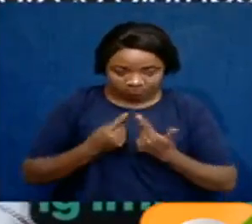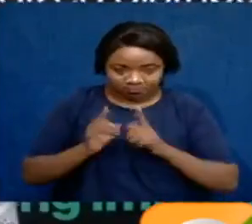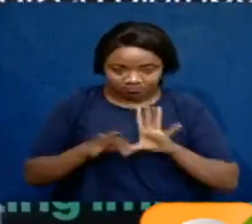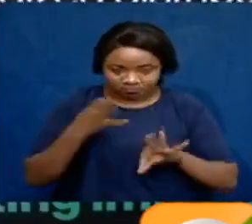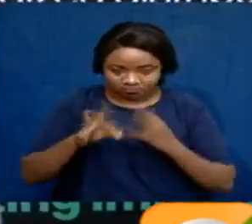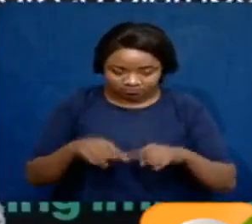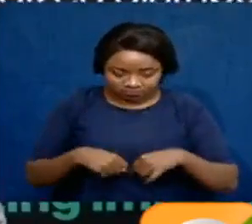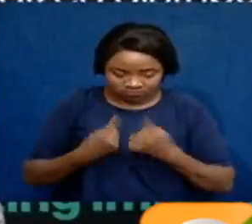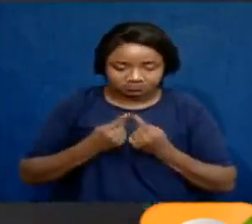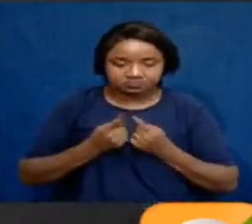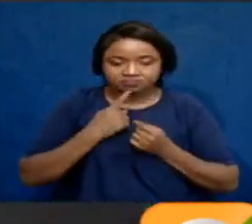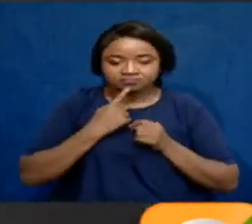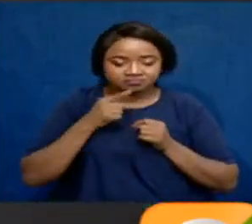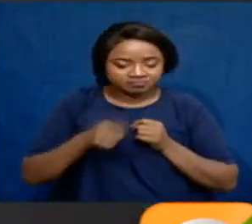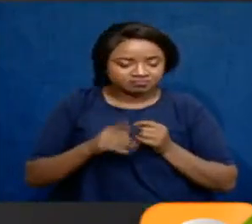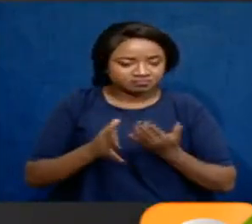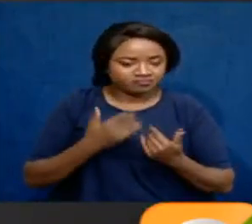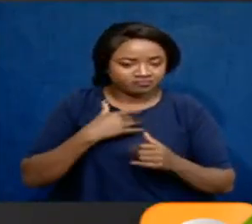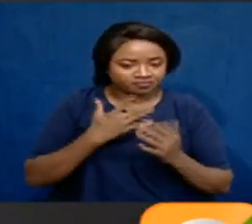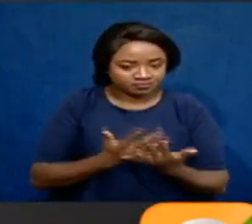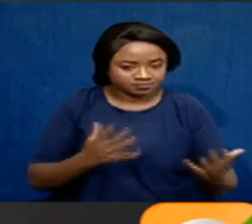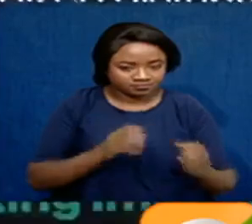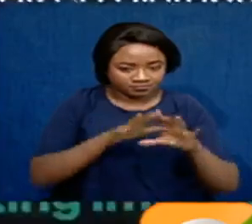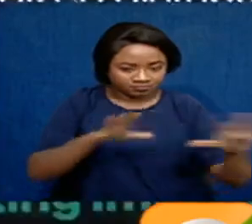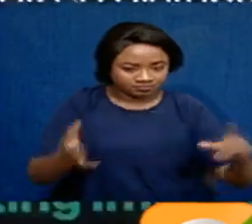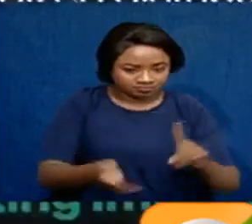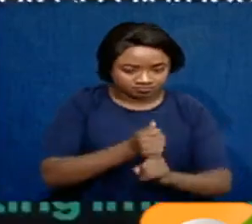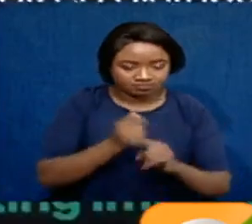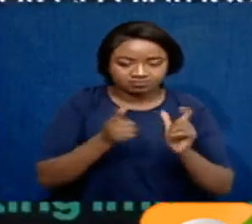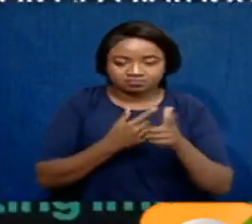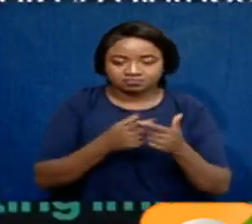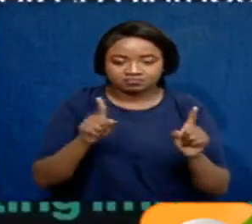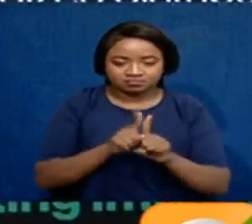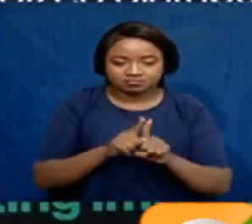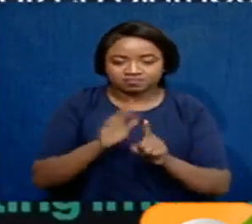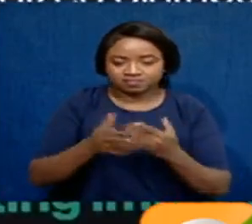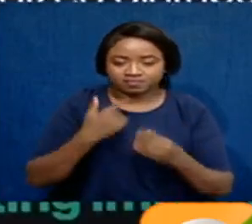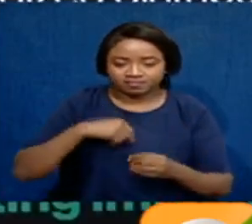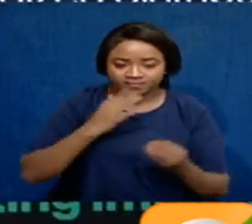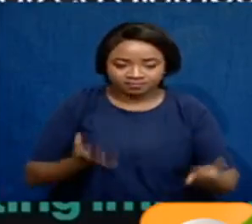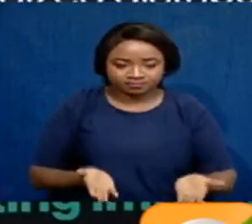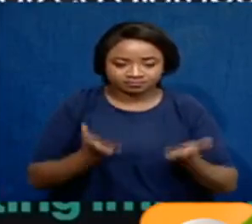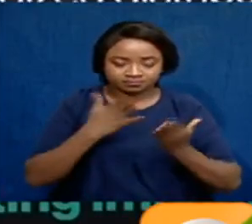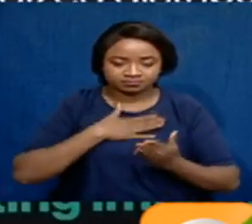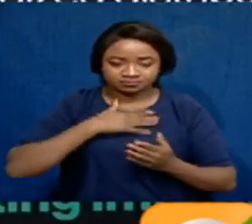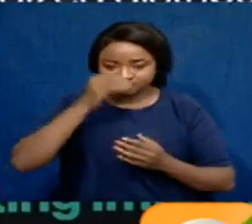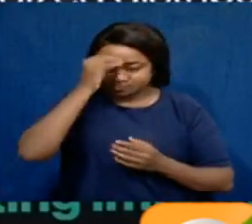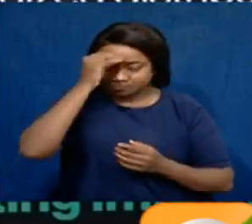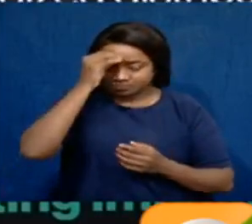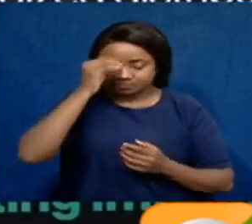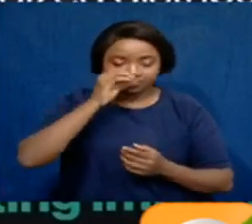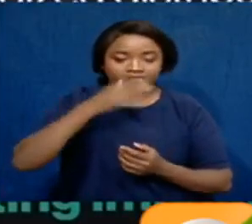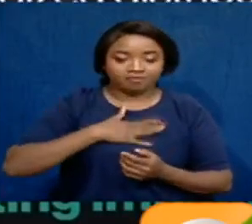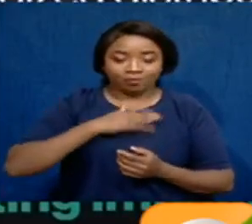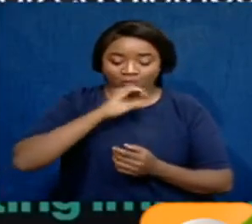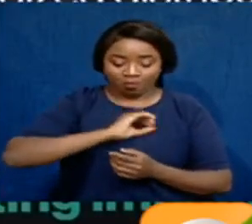get my product to the market. I think it's helping also improve our own creativity, but also see it not just